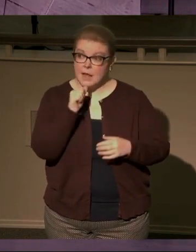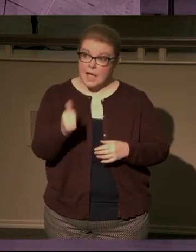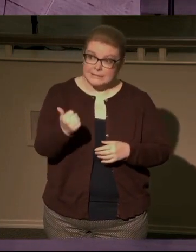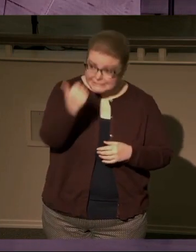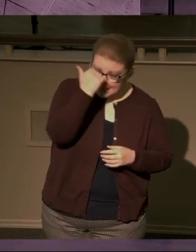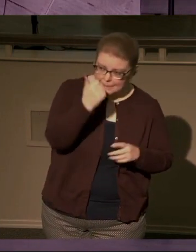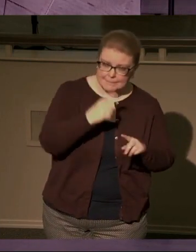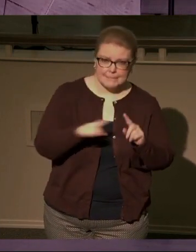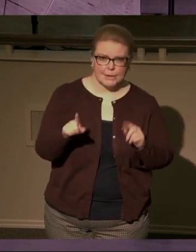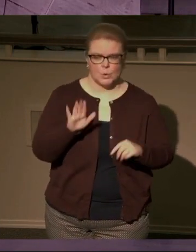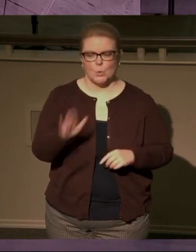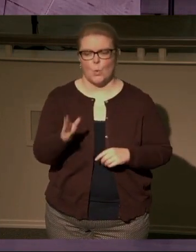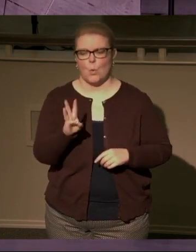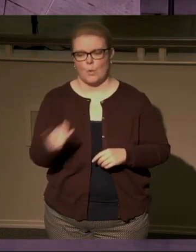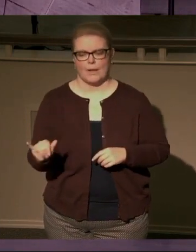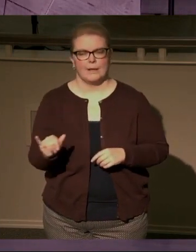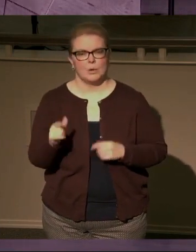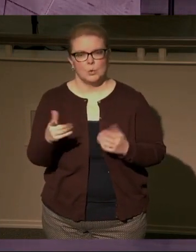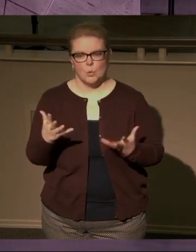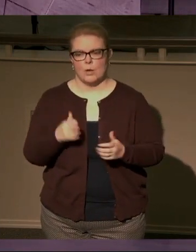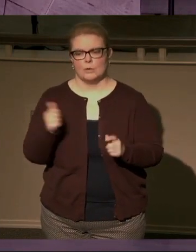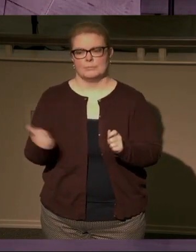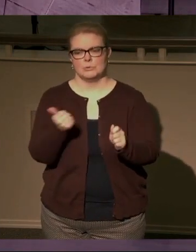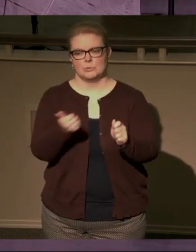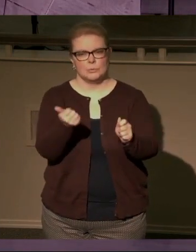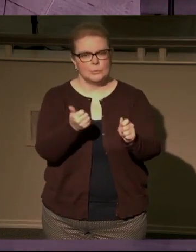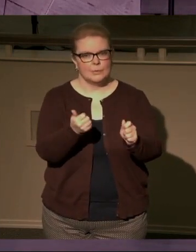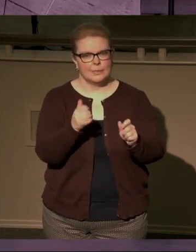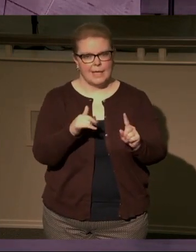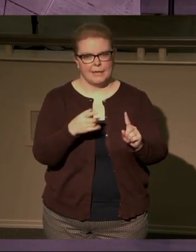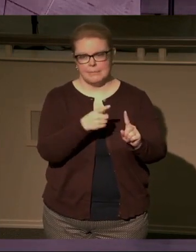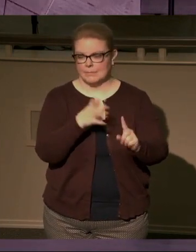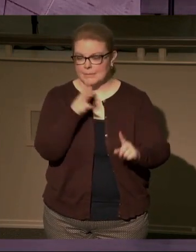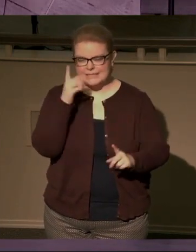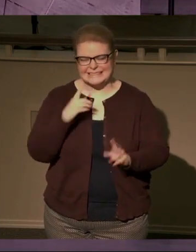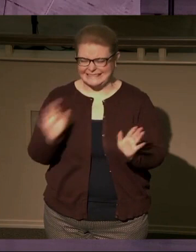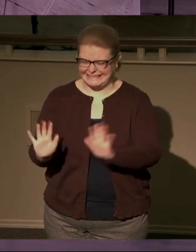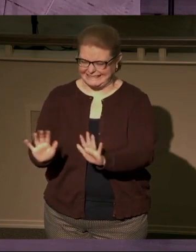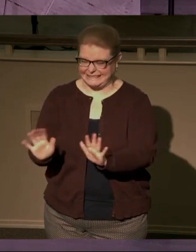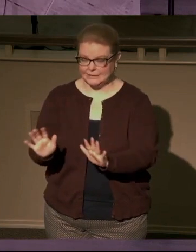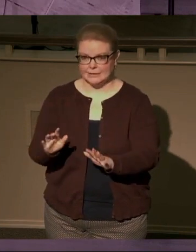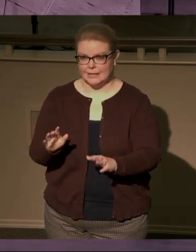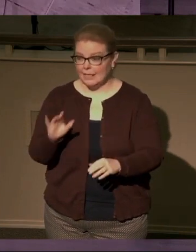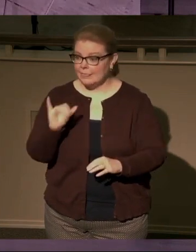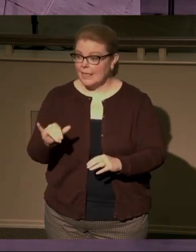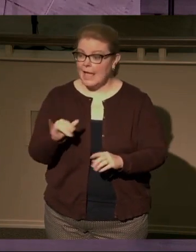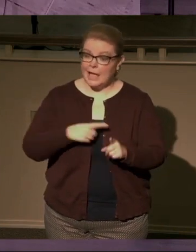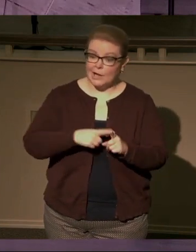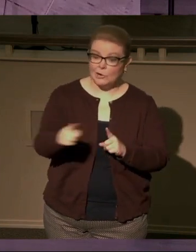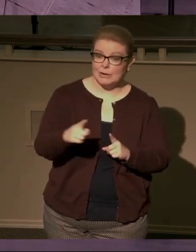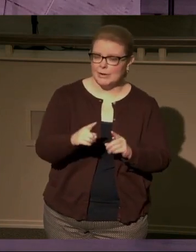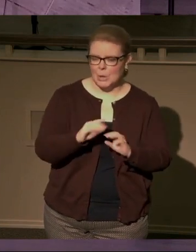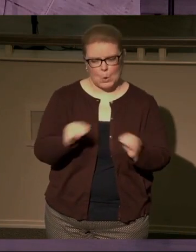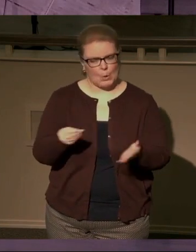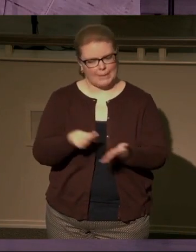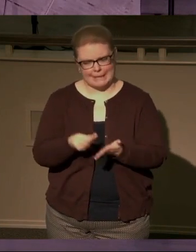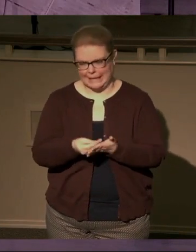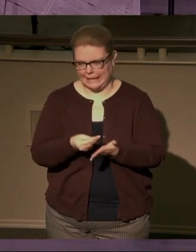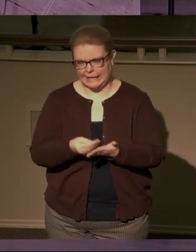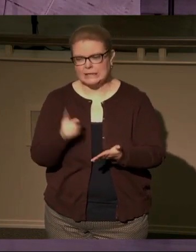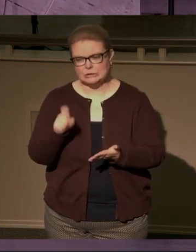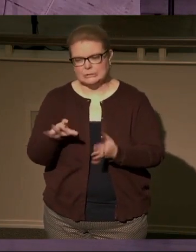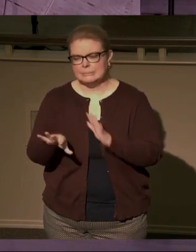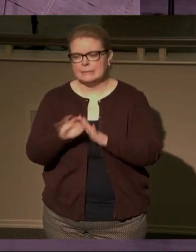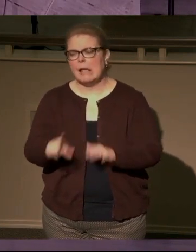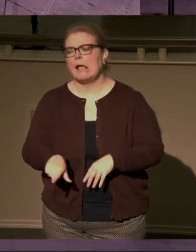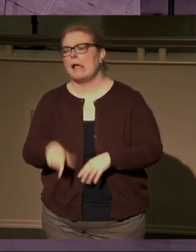that are your way. You want to pursue a path, and your parents are like, no, you know, there's no money in that career. You really need to do something else.